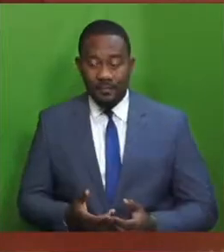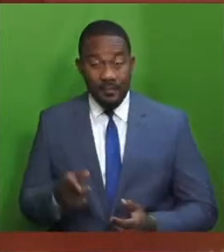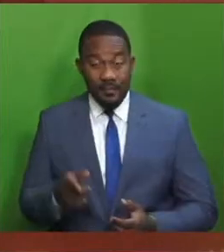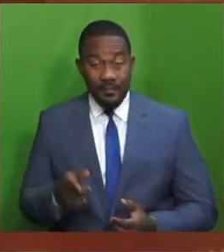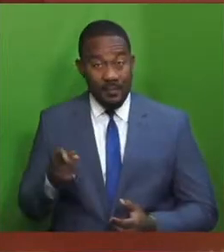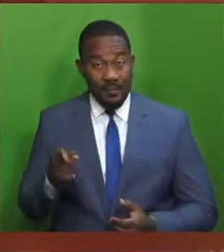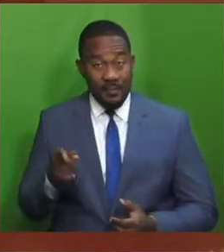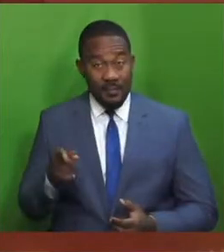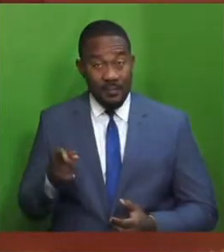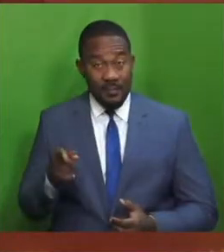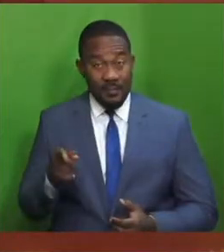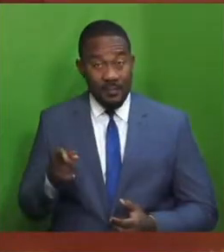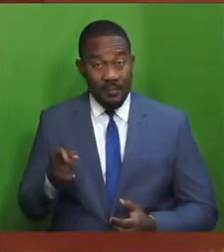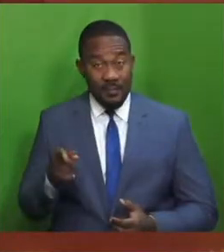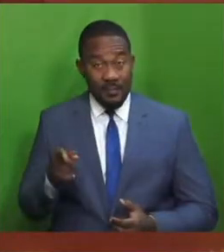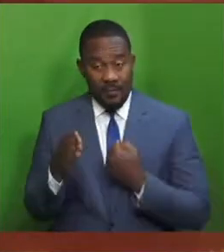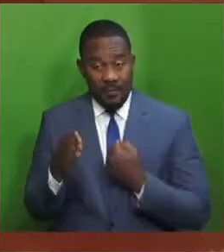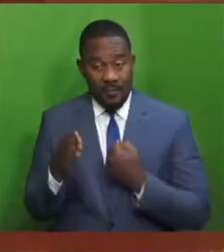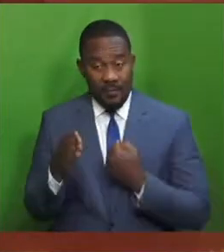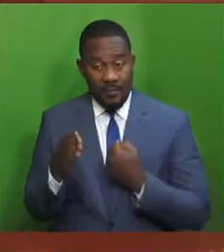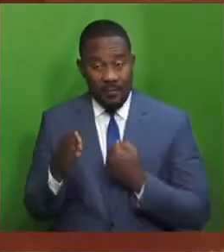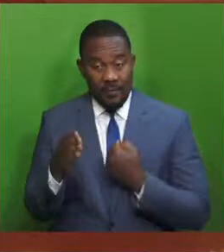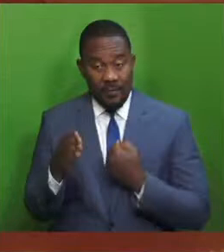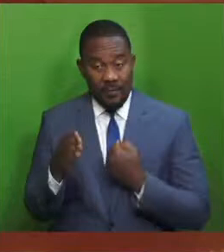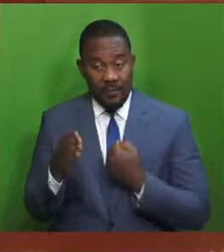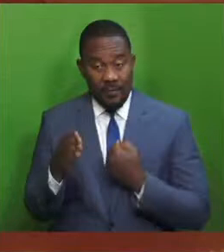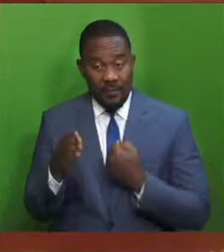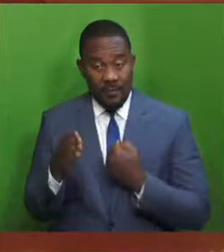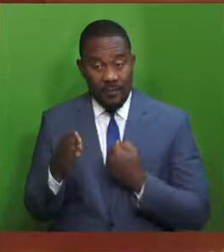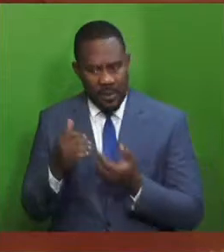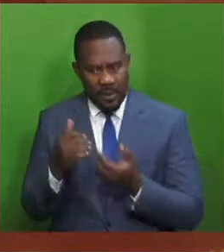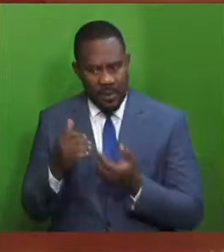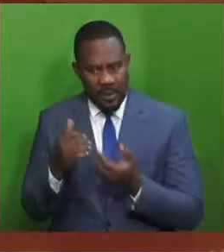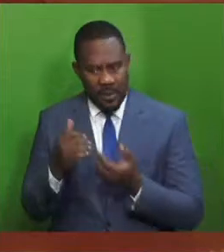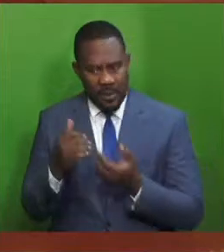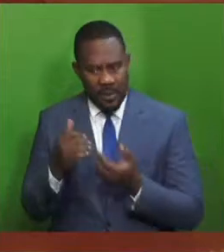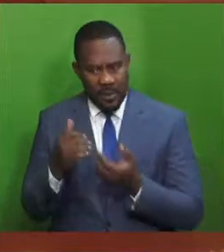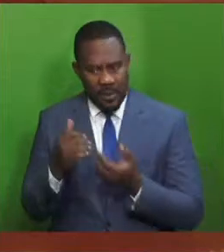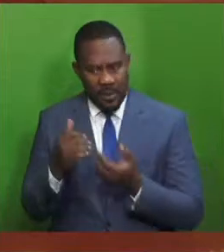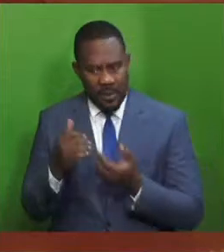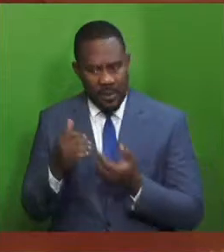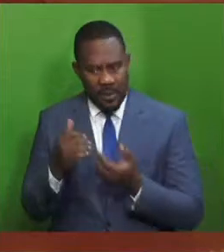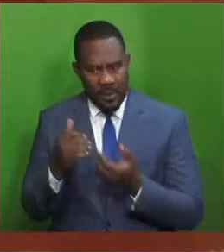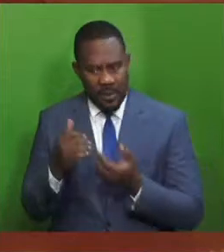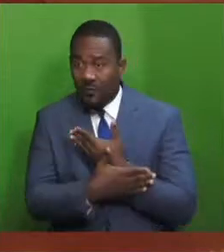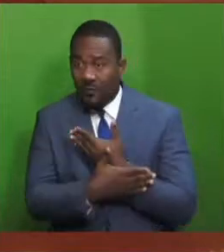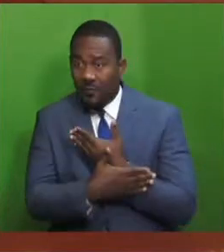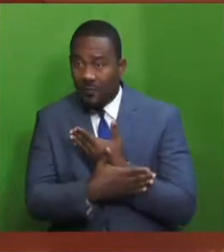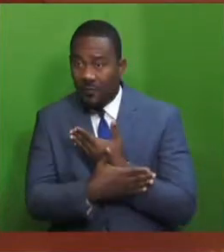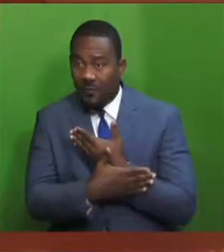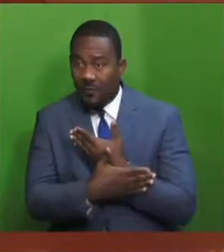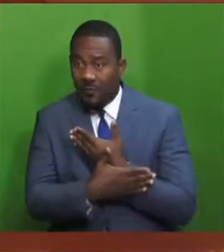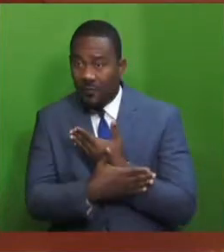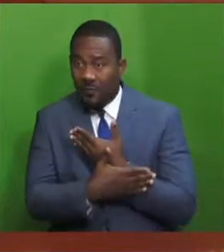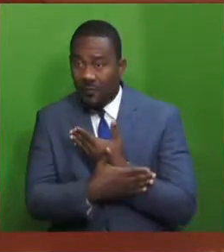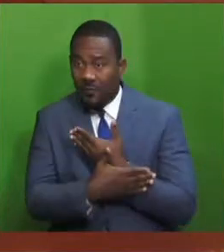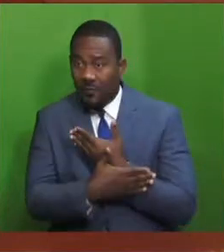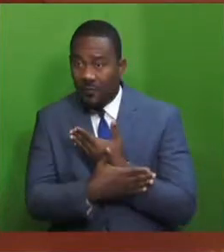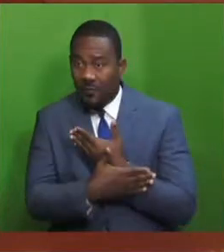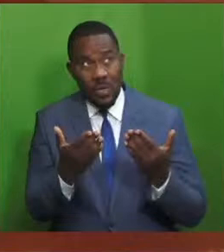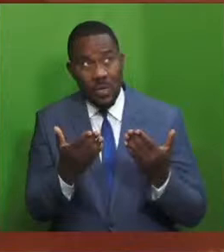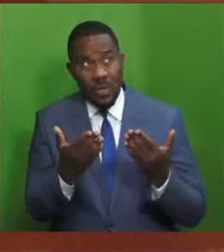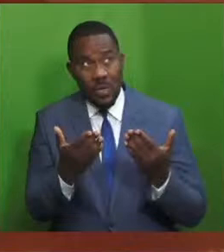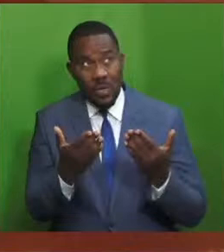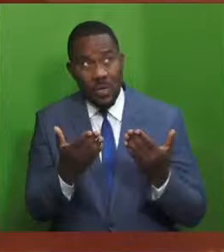was supposed to help with our export financing regime to be able to show up our exports against imports. And